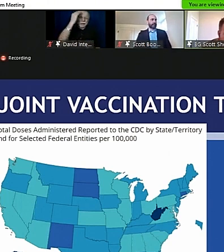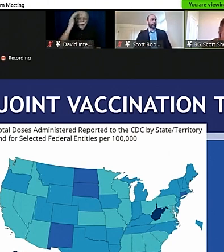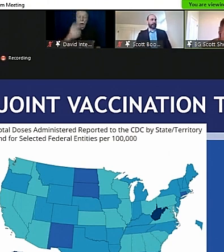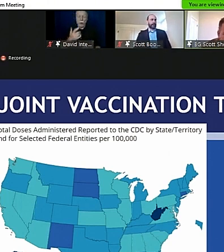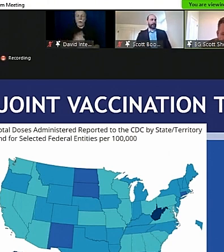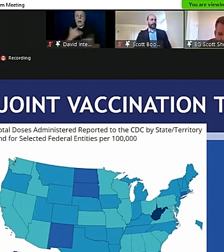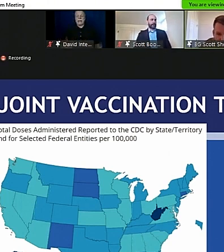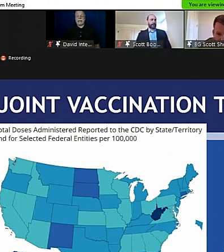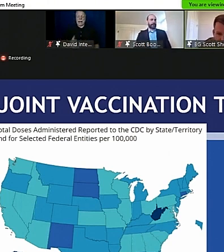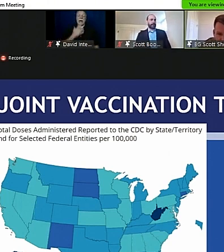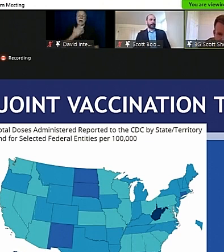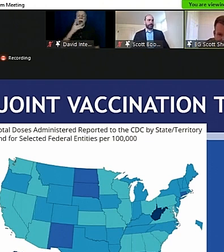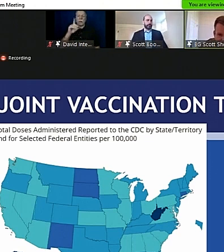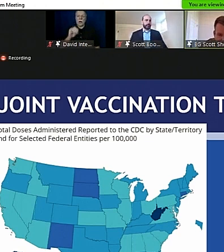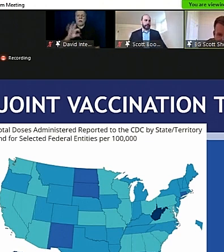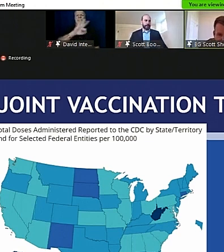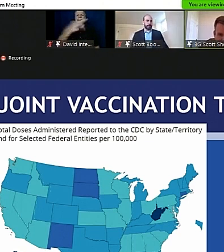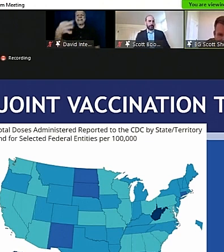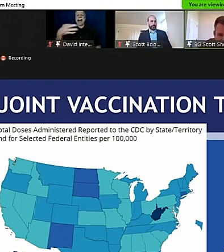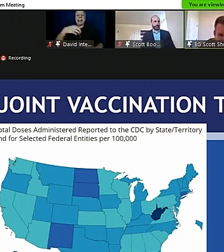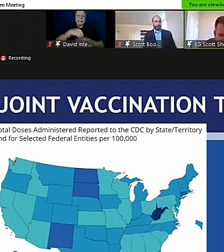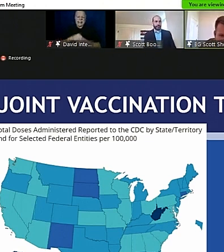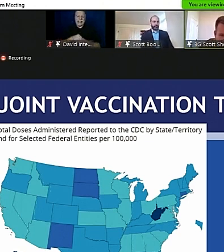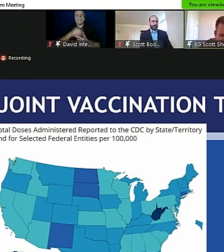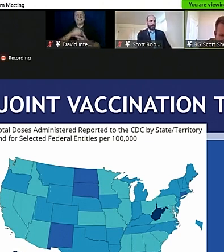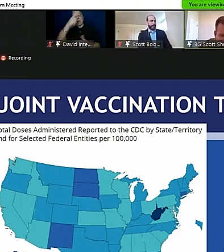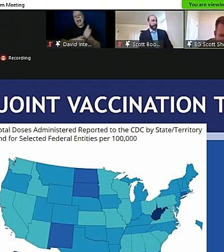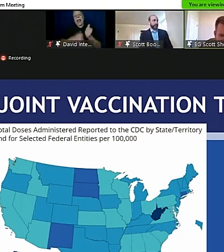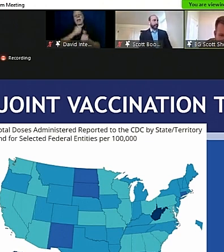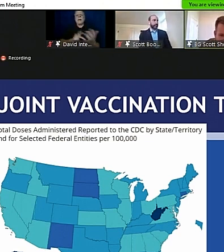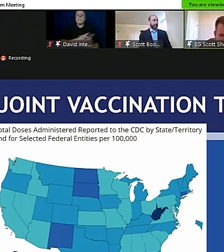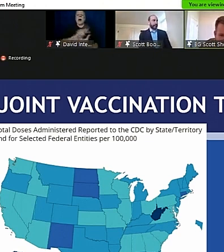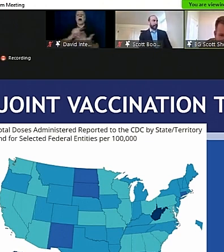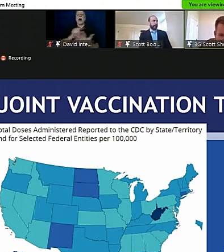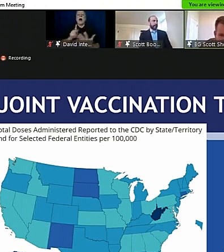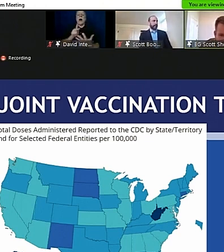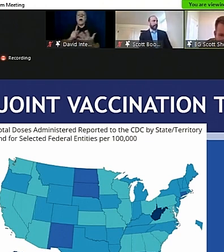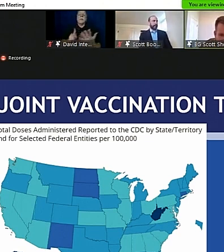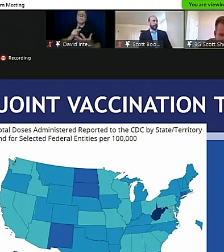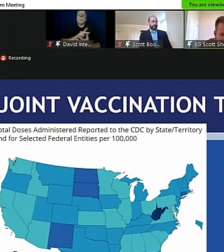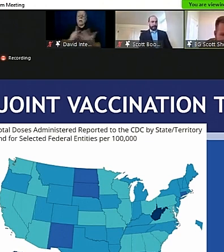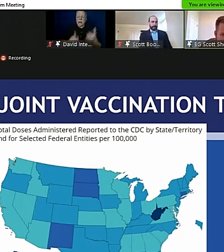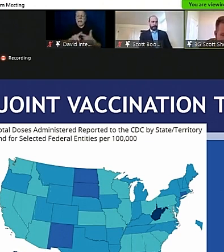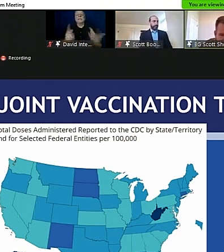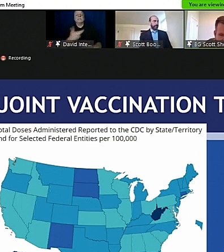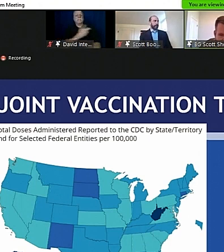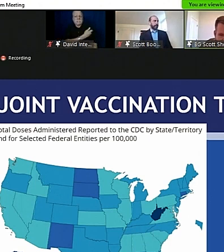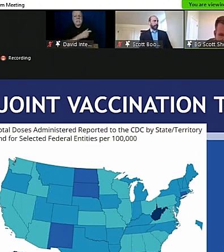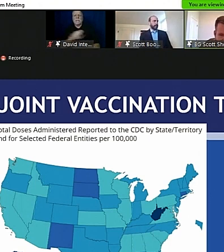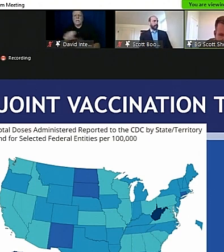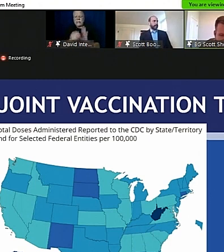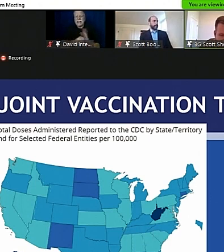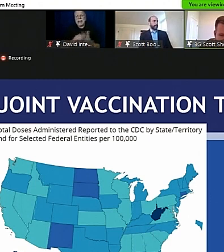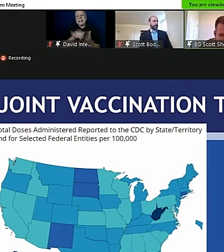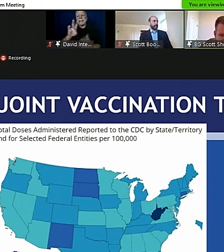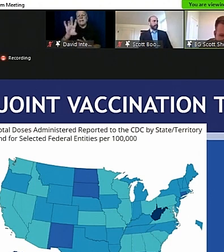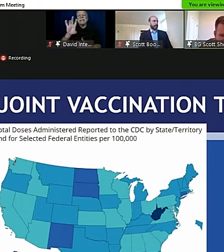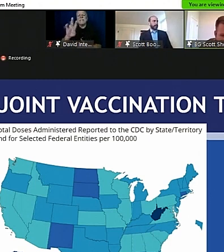in per capita of doses administered by states. That's 7,545 doses per